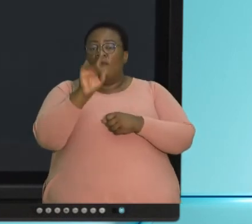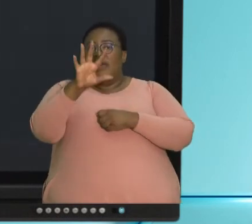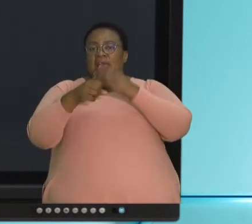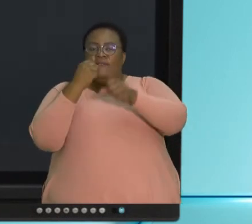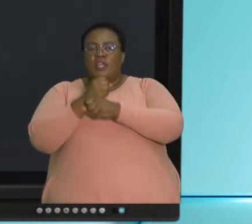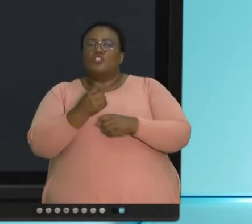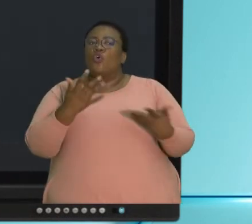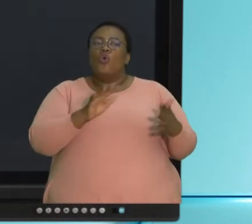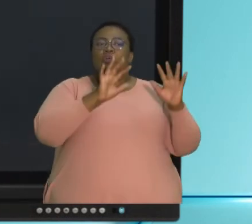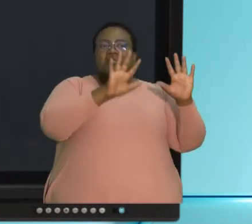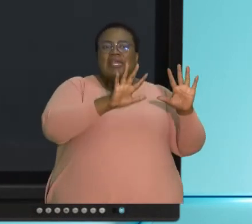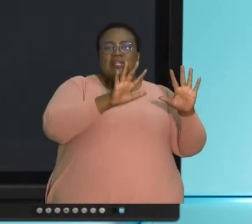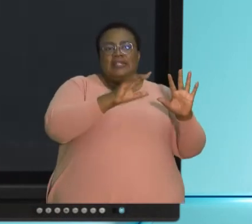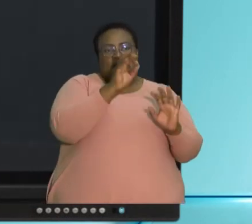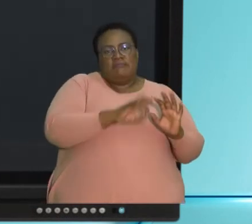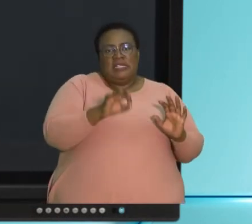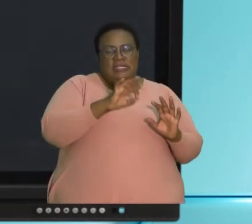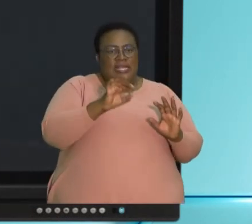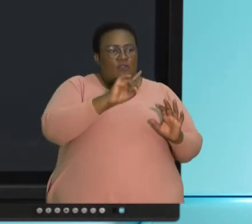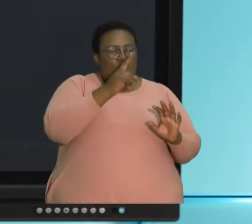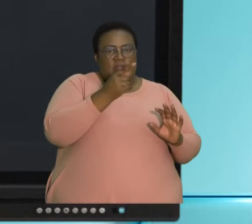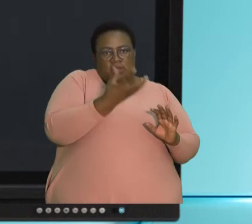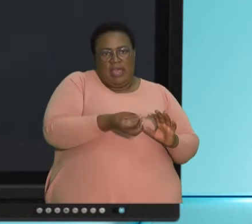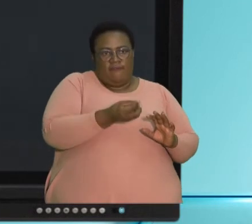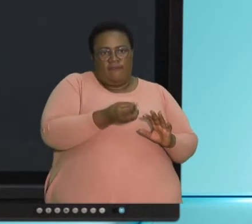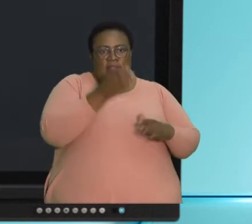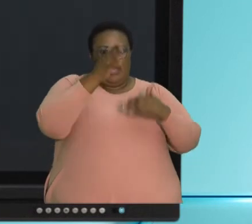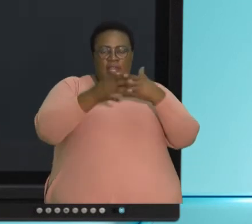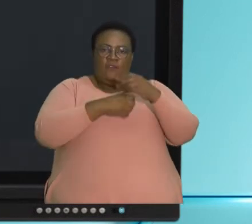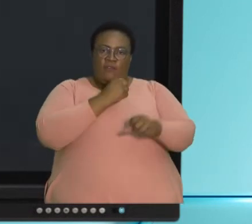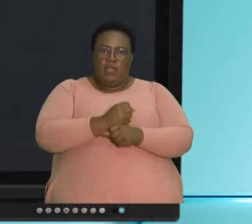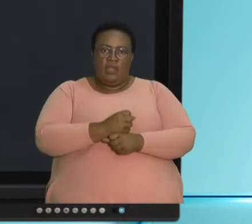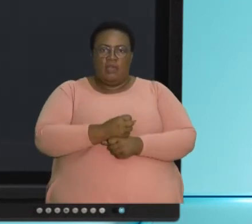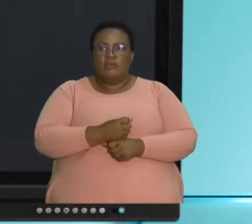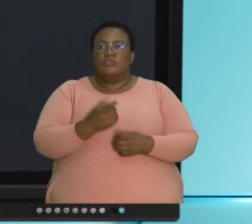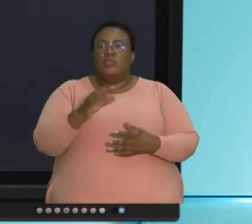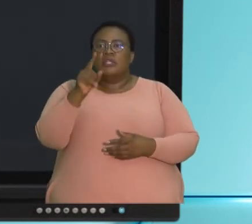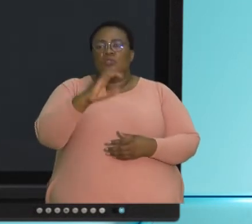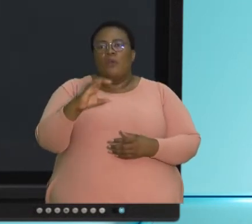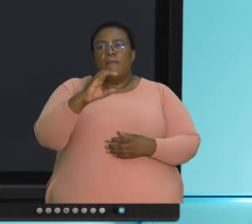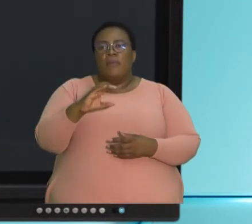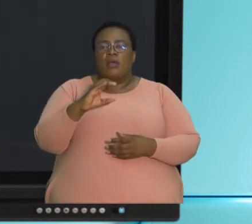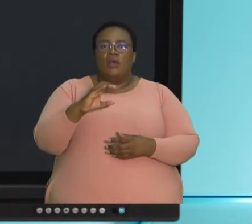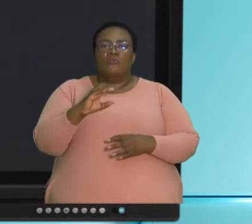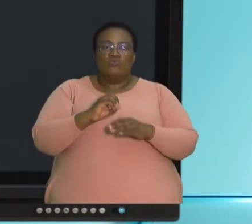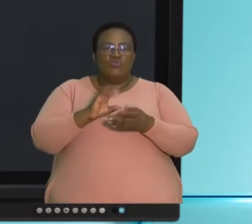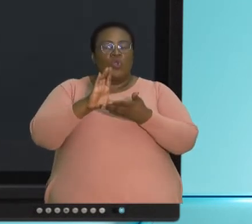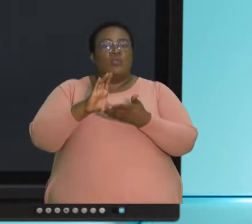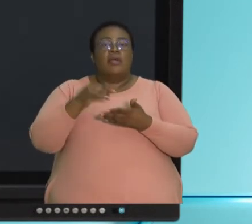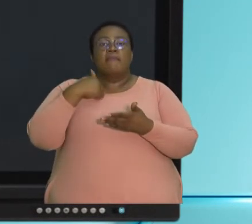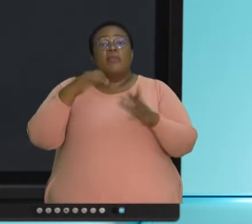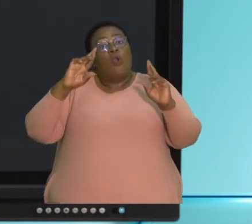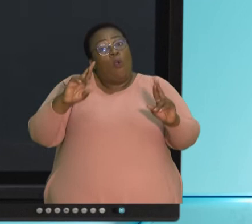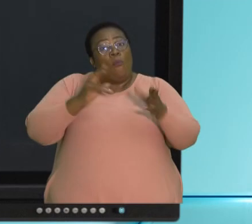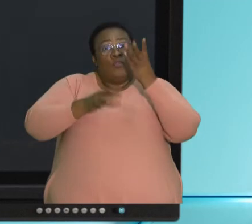is it saying, I want to get 10% of what I have at the end of that year every time, and that's compound growth?